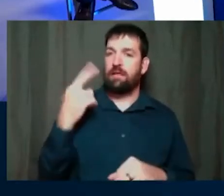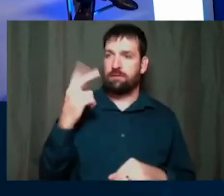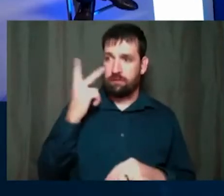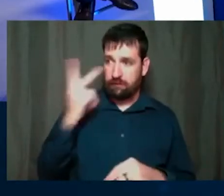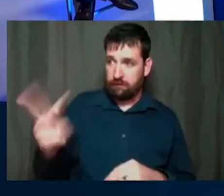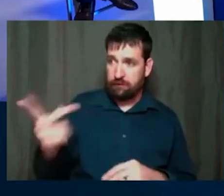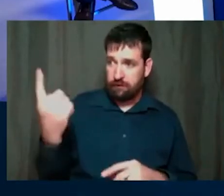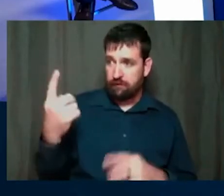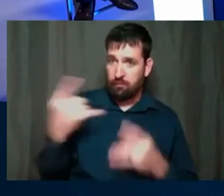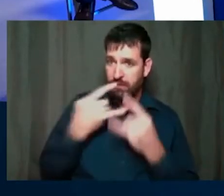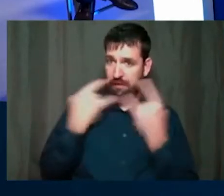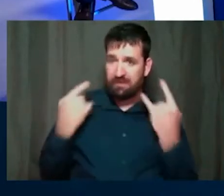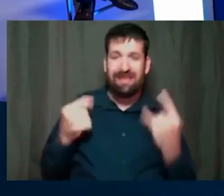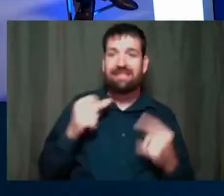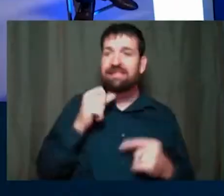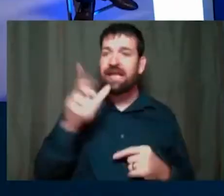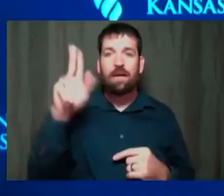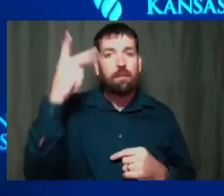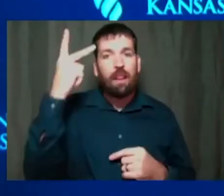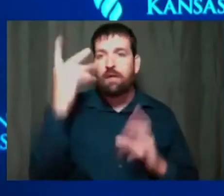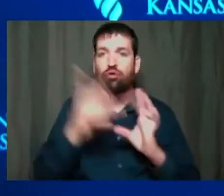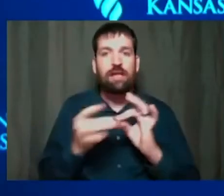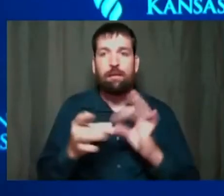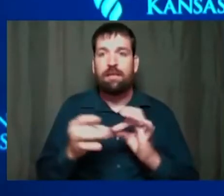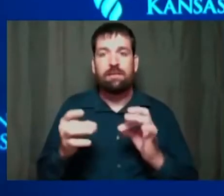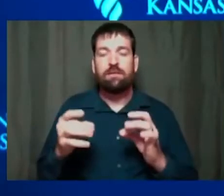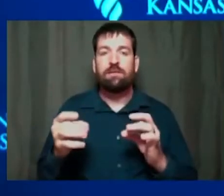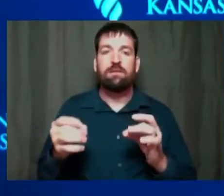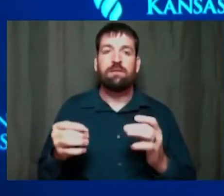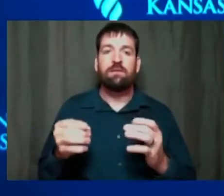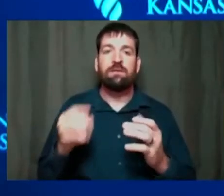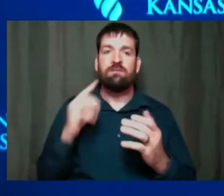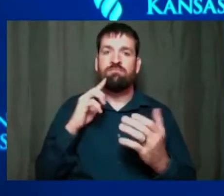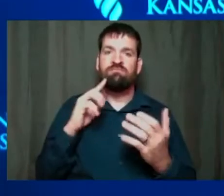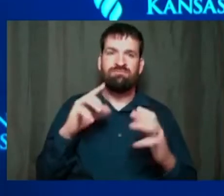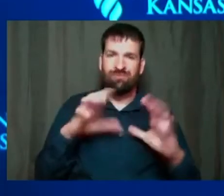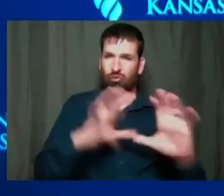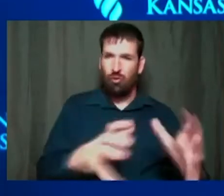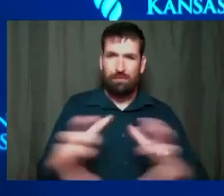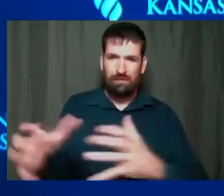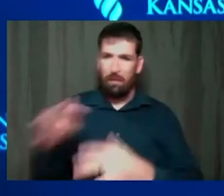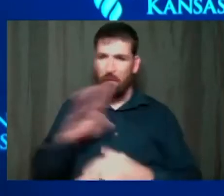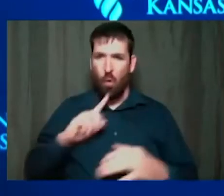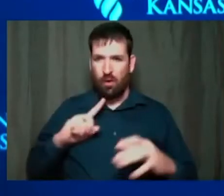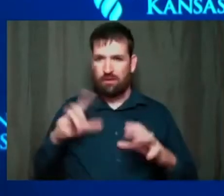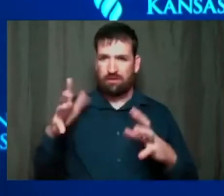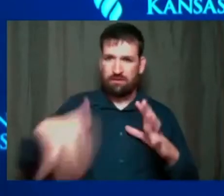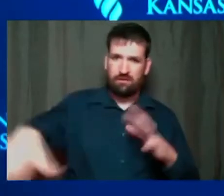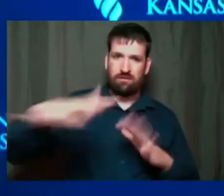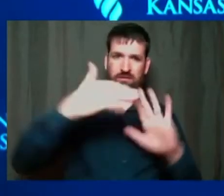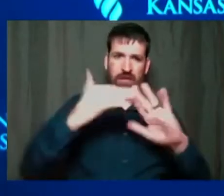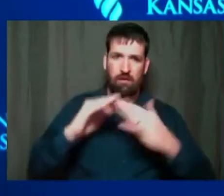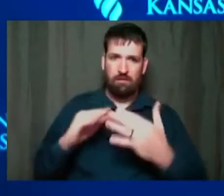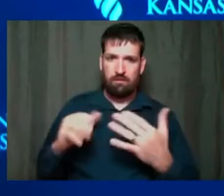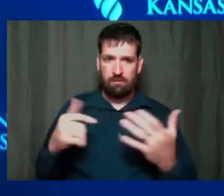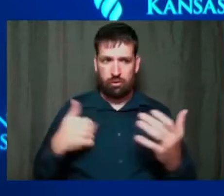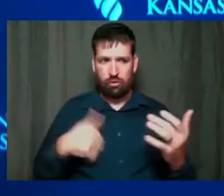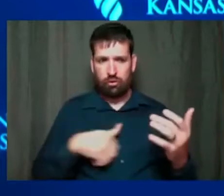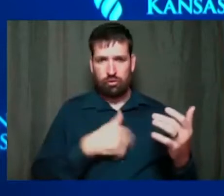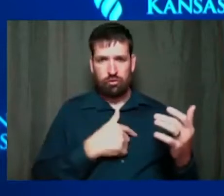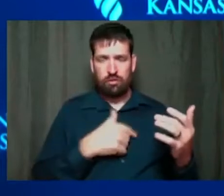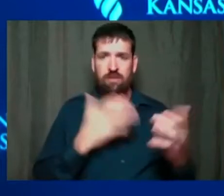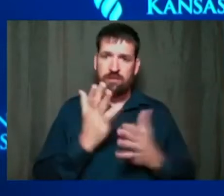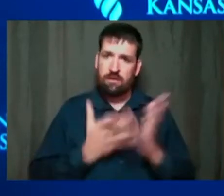political statement. I advise a couple of companies and groups and boards around town, and they said, some of our members don't want